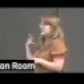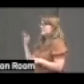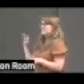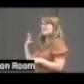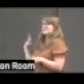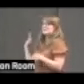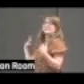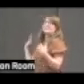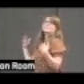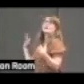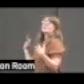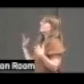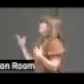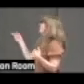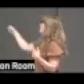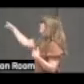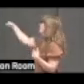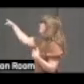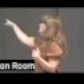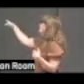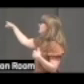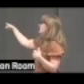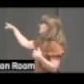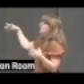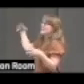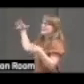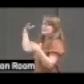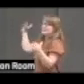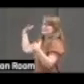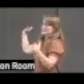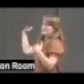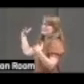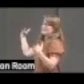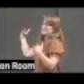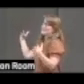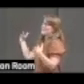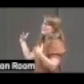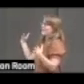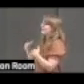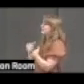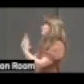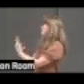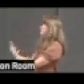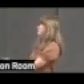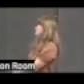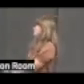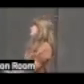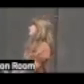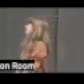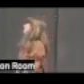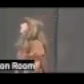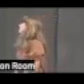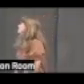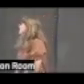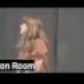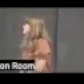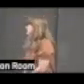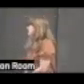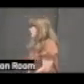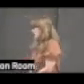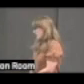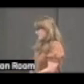and the male, that'll be to call the male over. So you see that the male's not there, and she's wanting him to come and interact. So it means the female's really into the